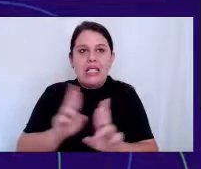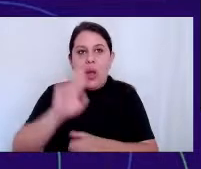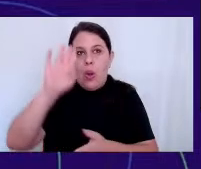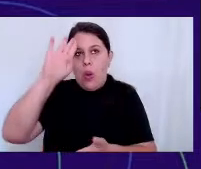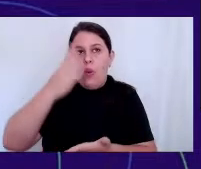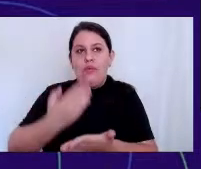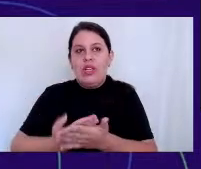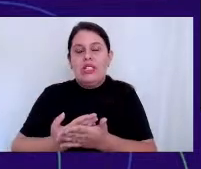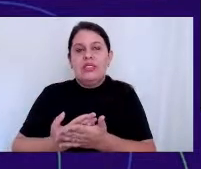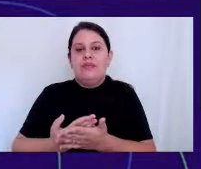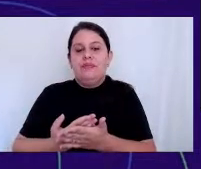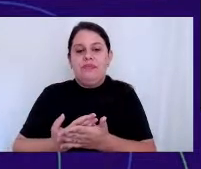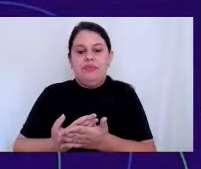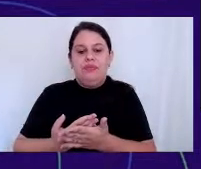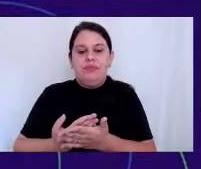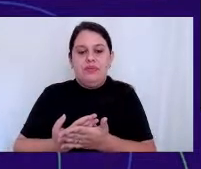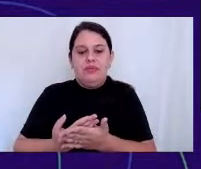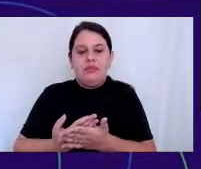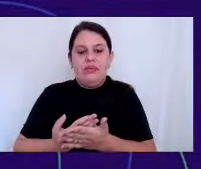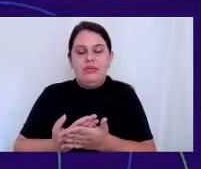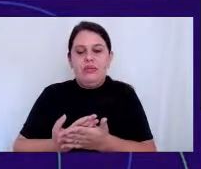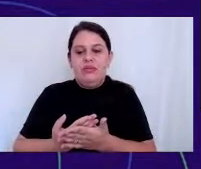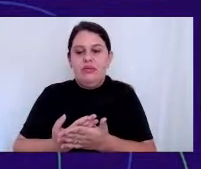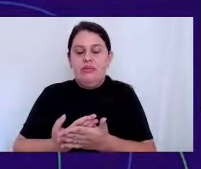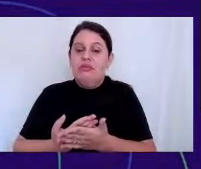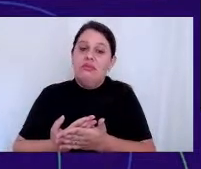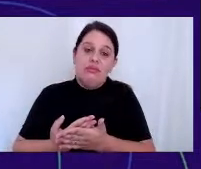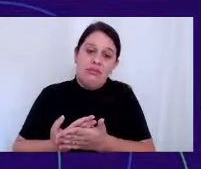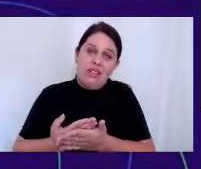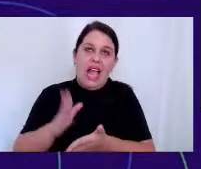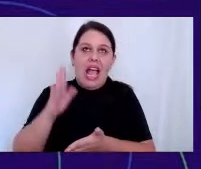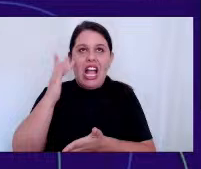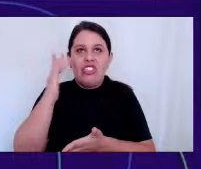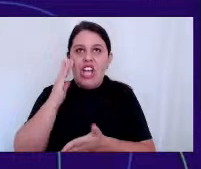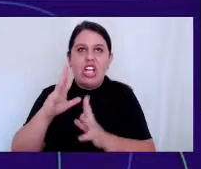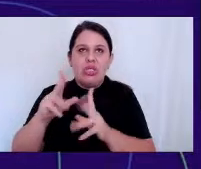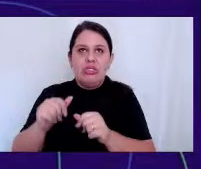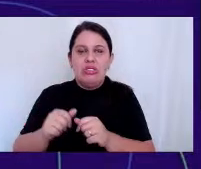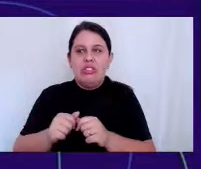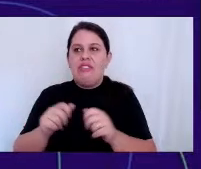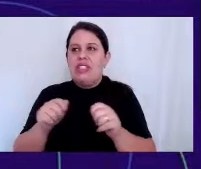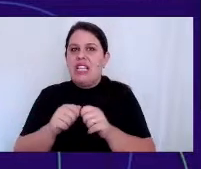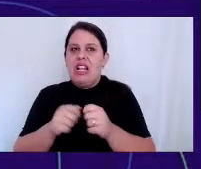believing that they're cheating all the time. I think we should